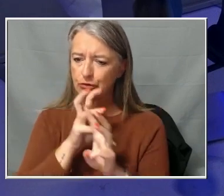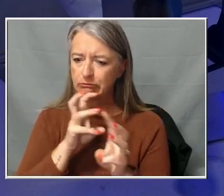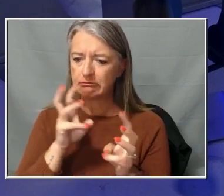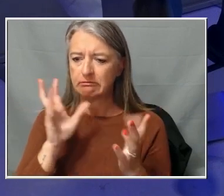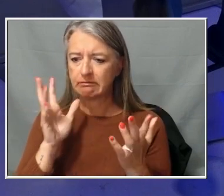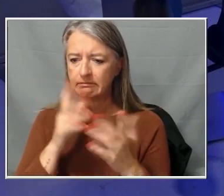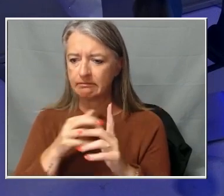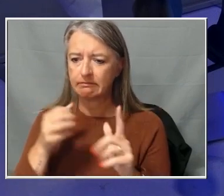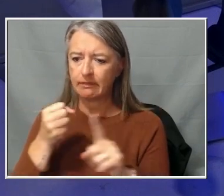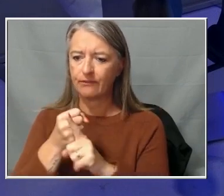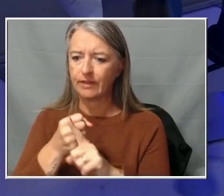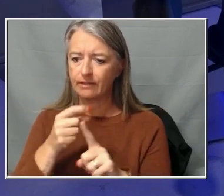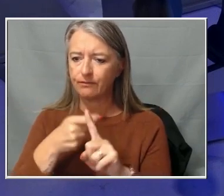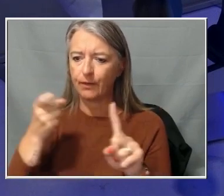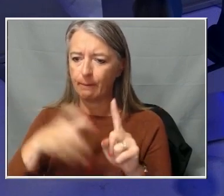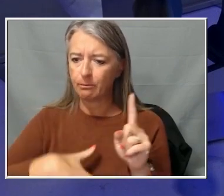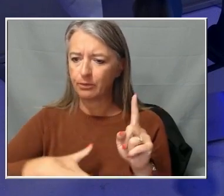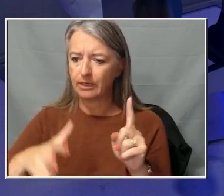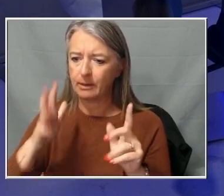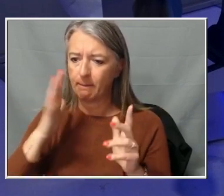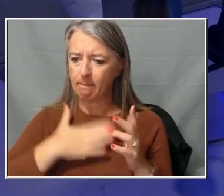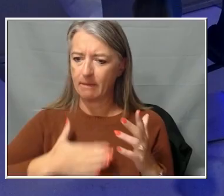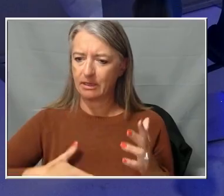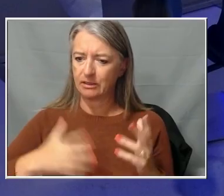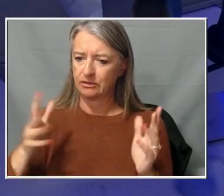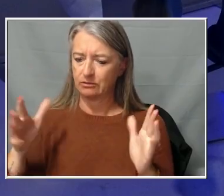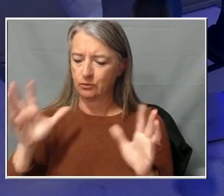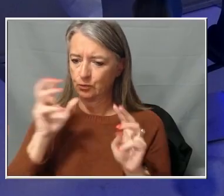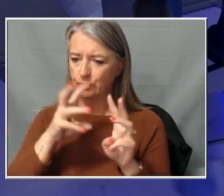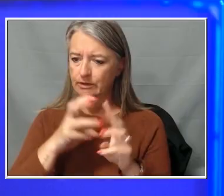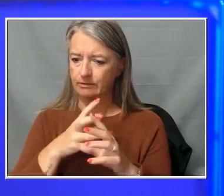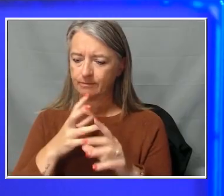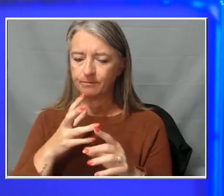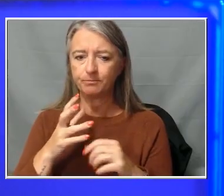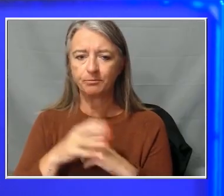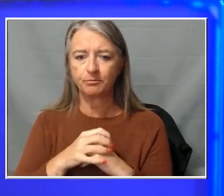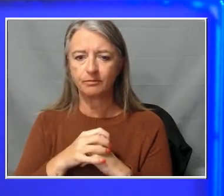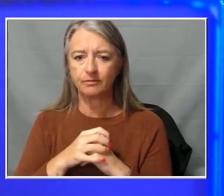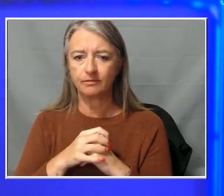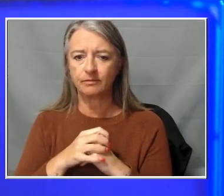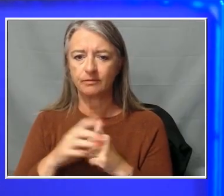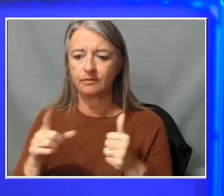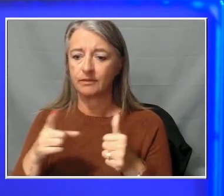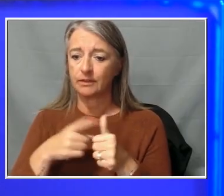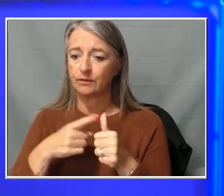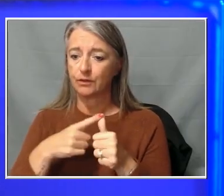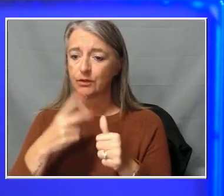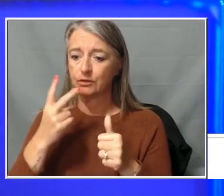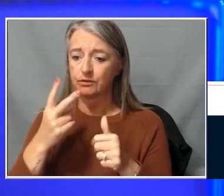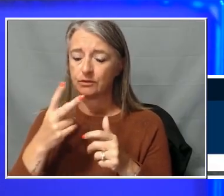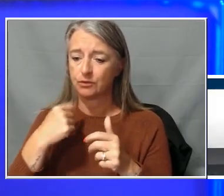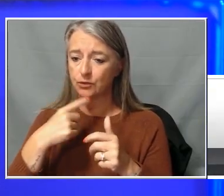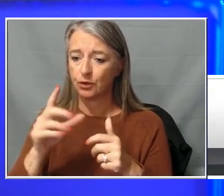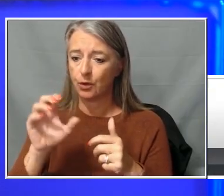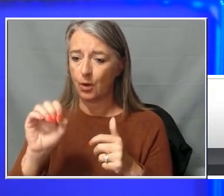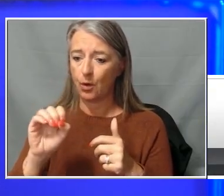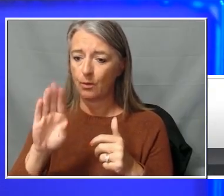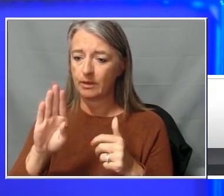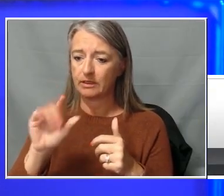of being pregnant? You know, our bodies do all sorts of weird things when we're pregnant. Yeah, so I first told my OBGYN,